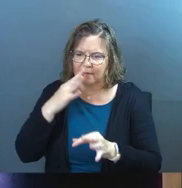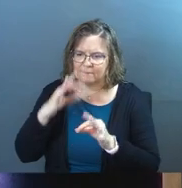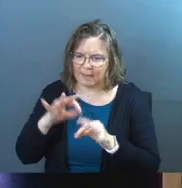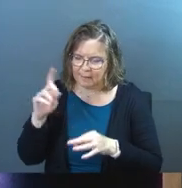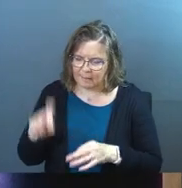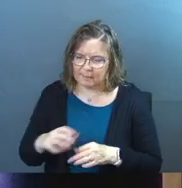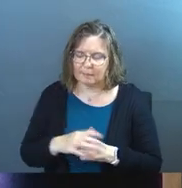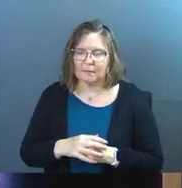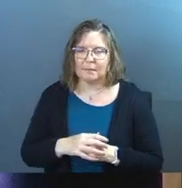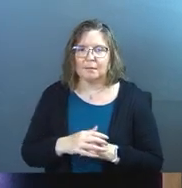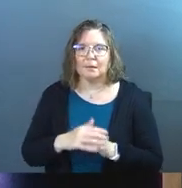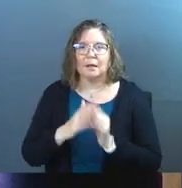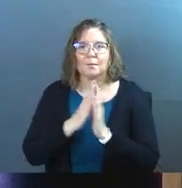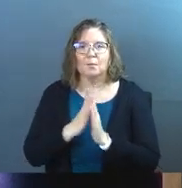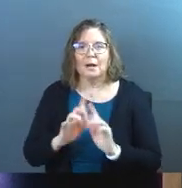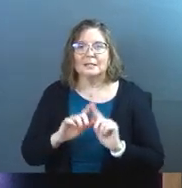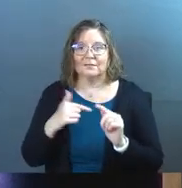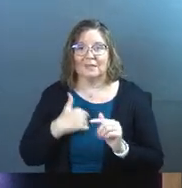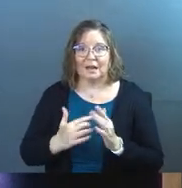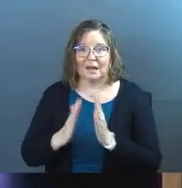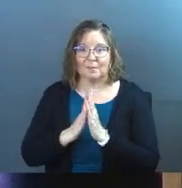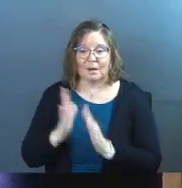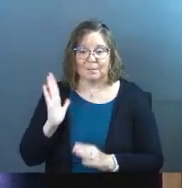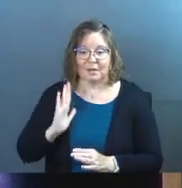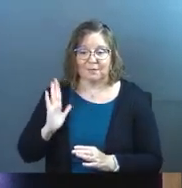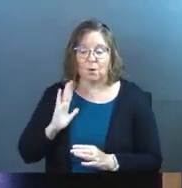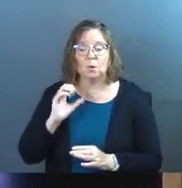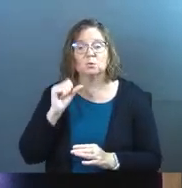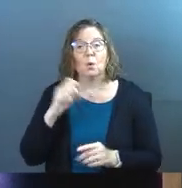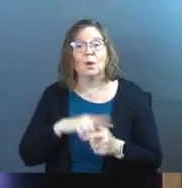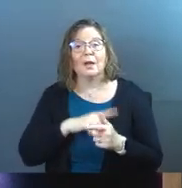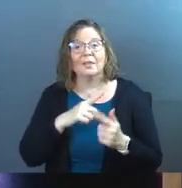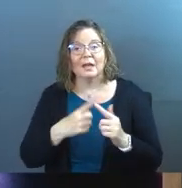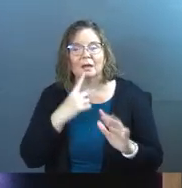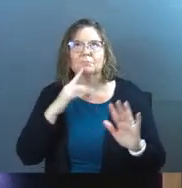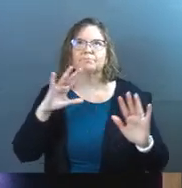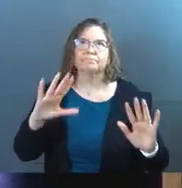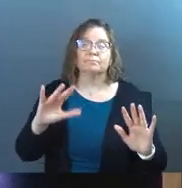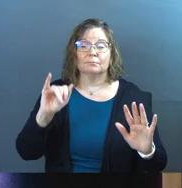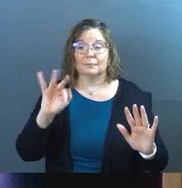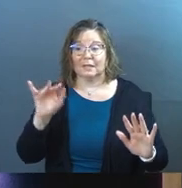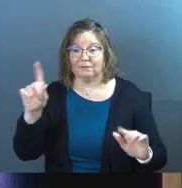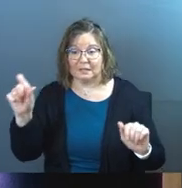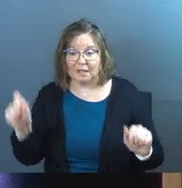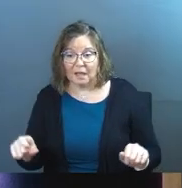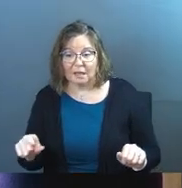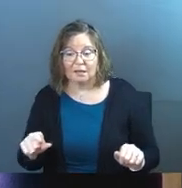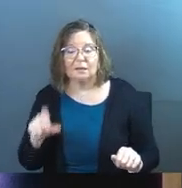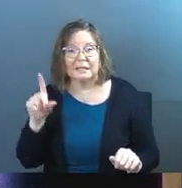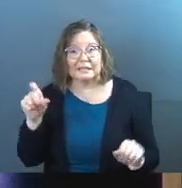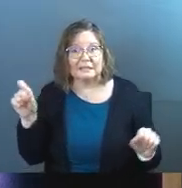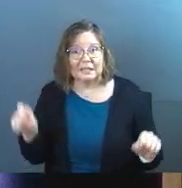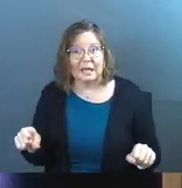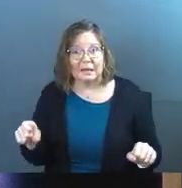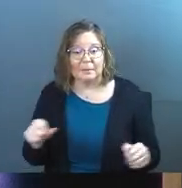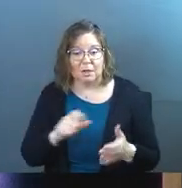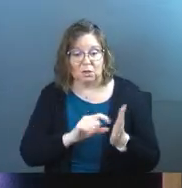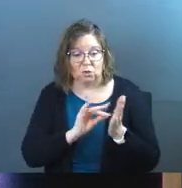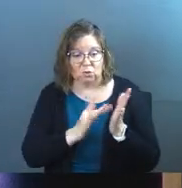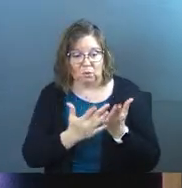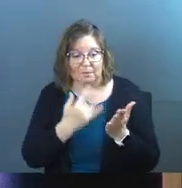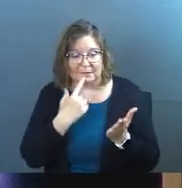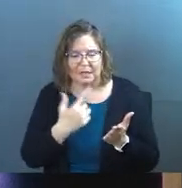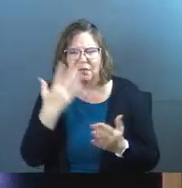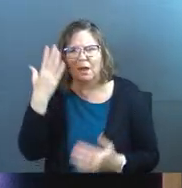faith. Pray different than I've prayed before. So then you're saying, okay, if he's able, he's as able as the scripture says